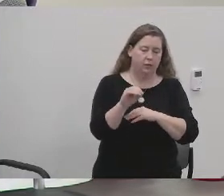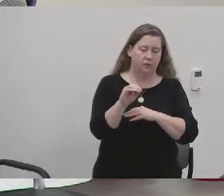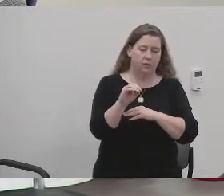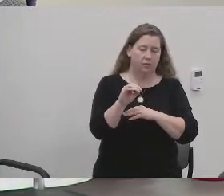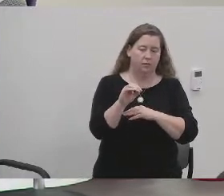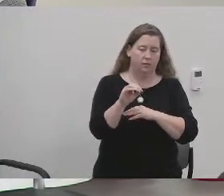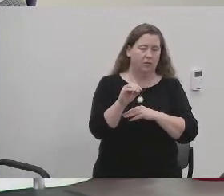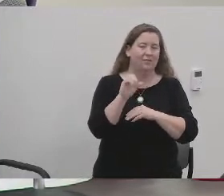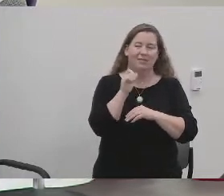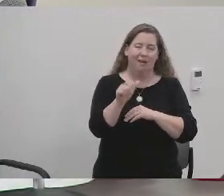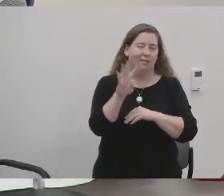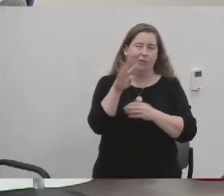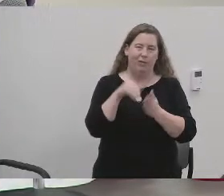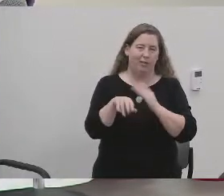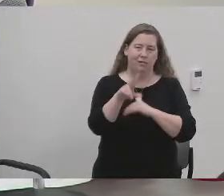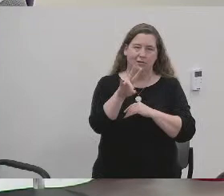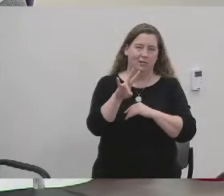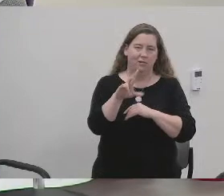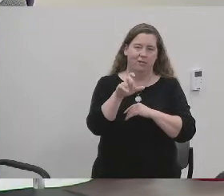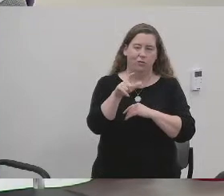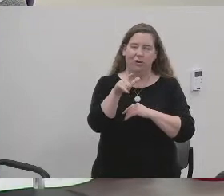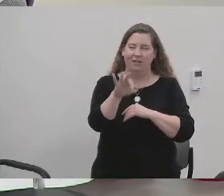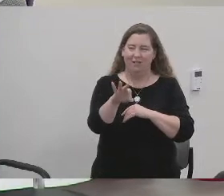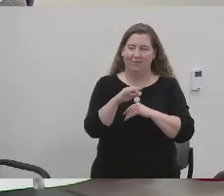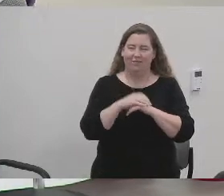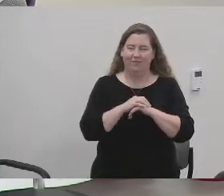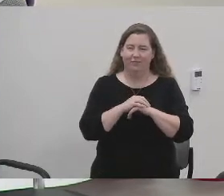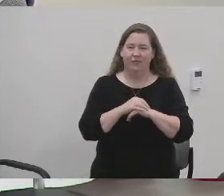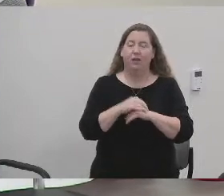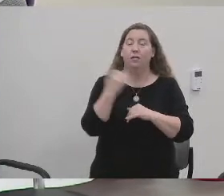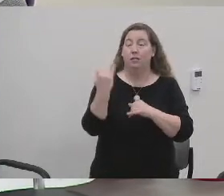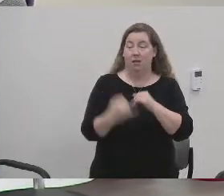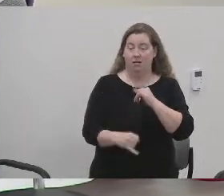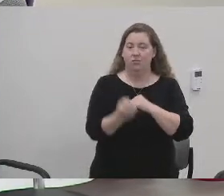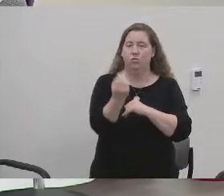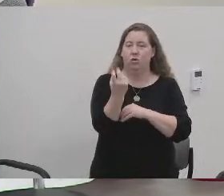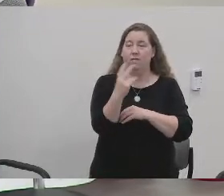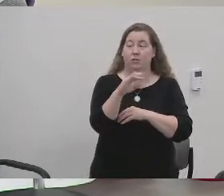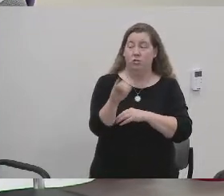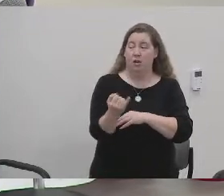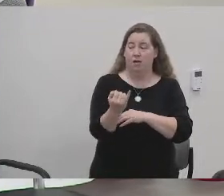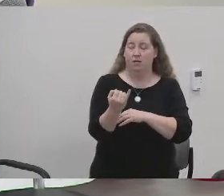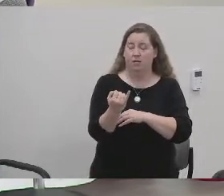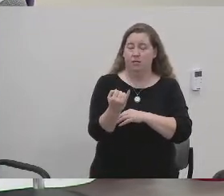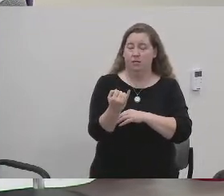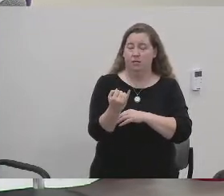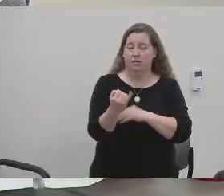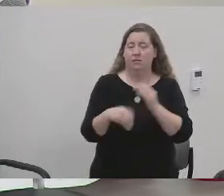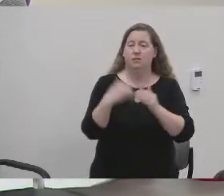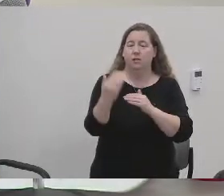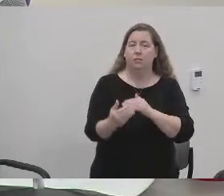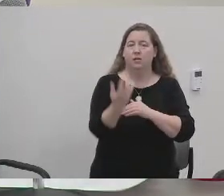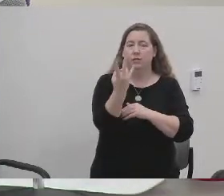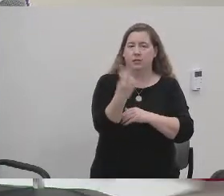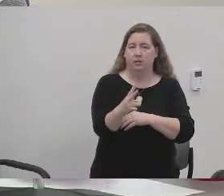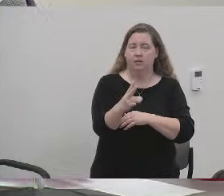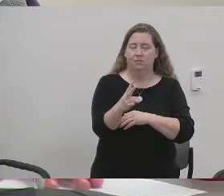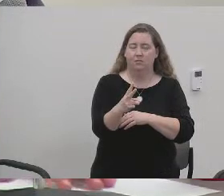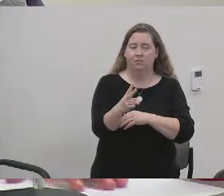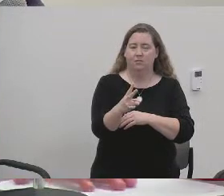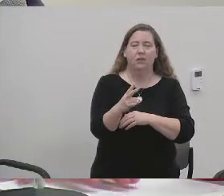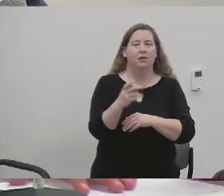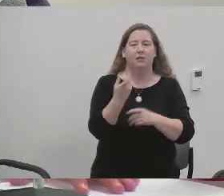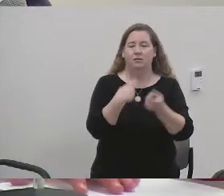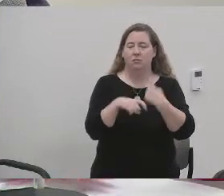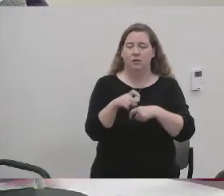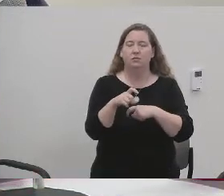$4,729.50 instead of $4,729. And then finally 12J, step 17 instead of step